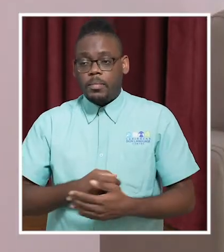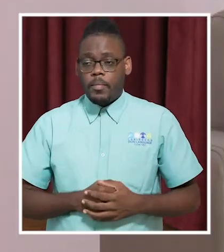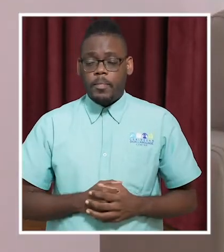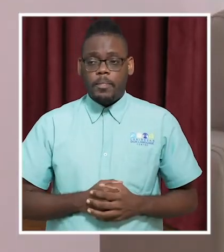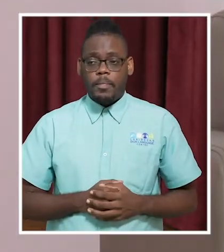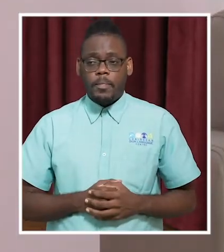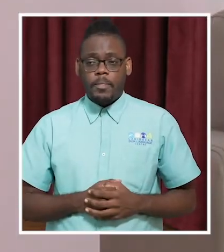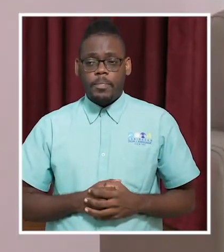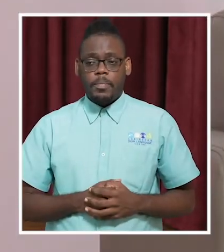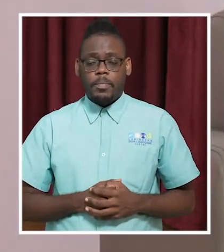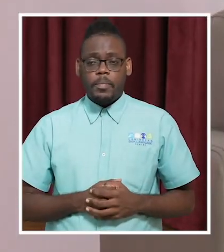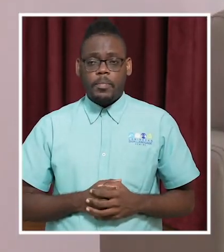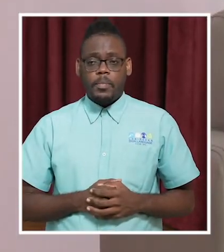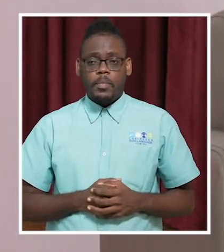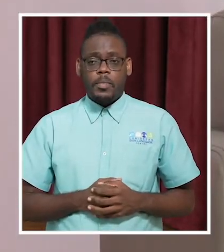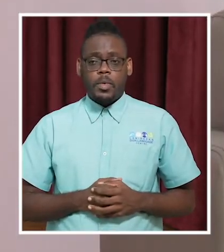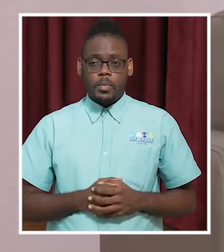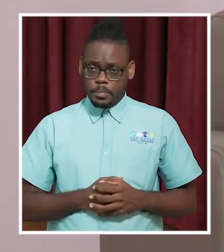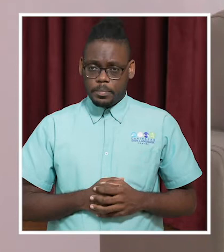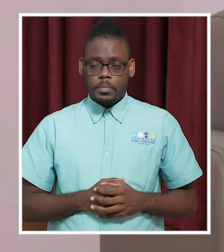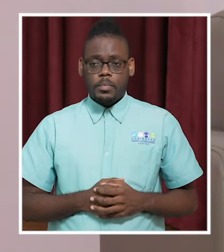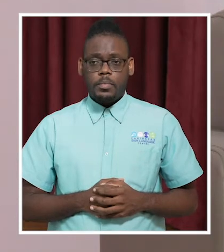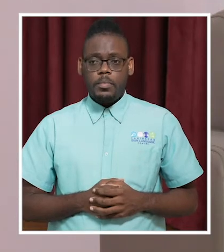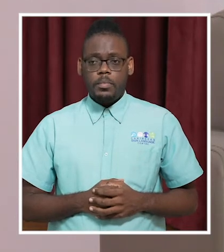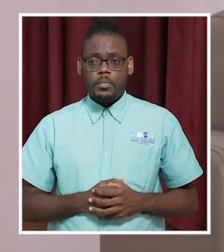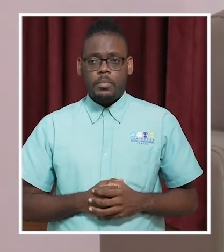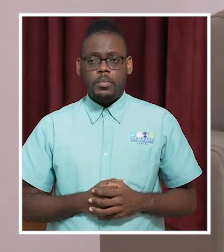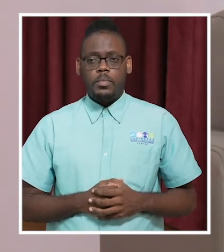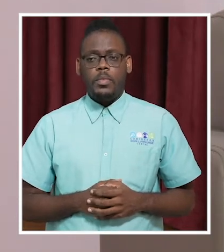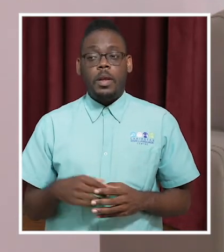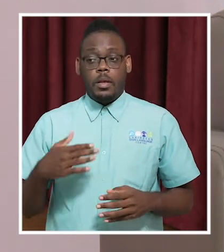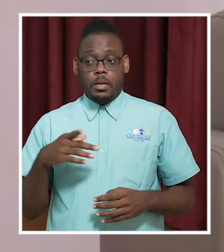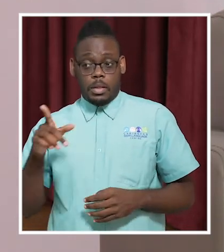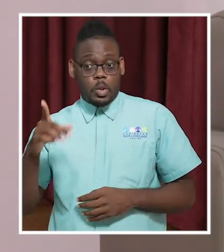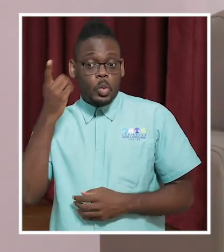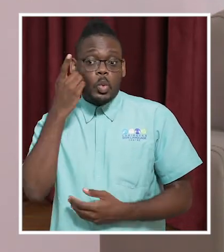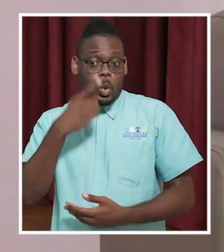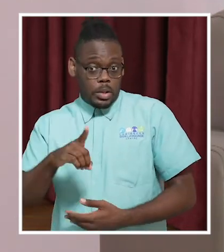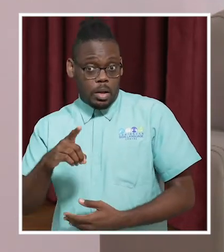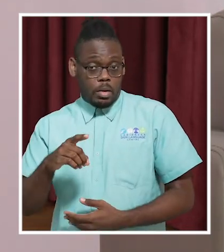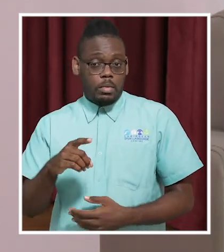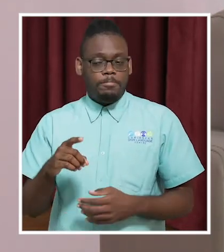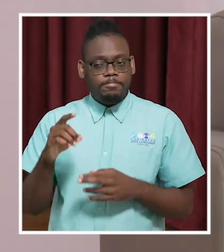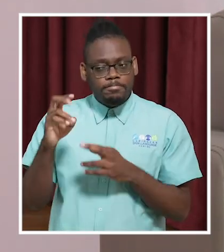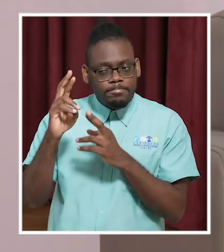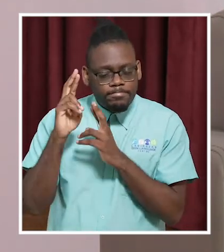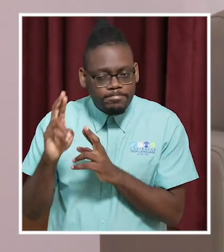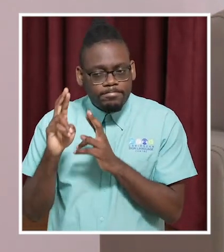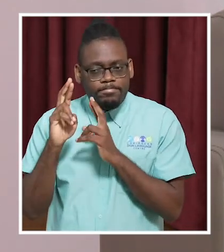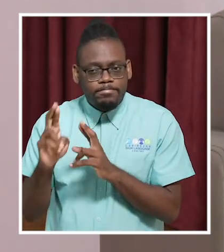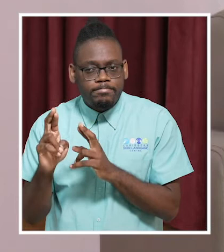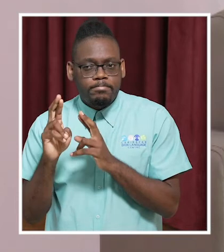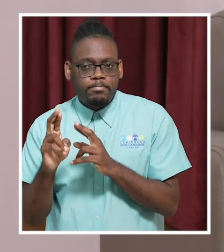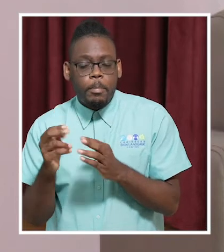because I really did not treat her with the respect that you would give to a